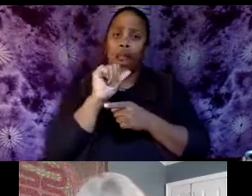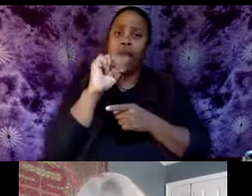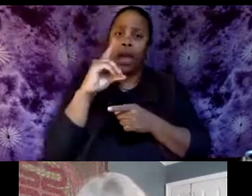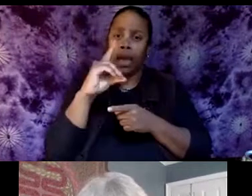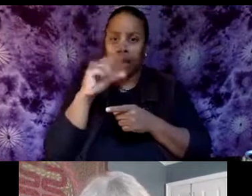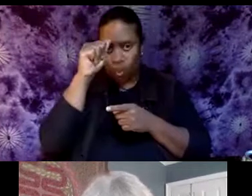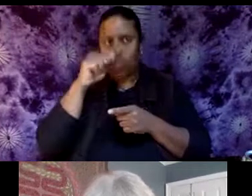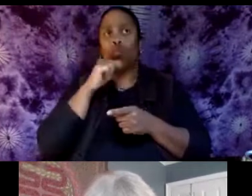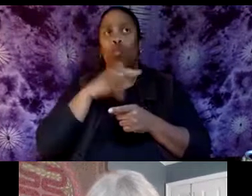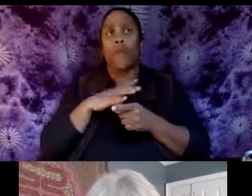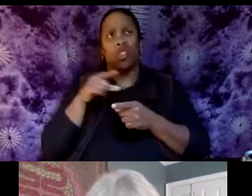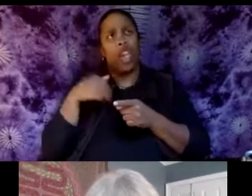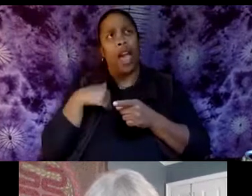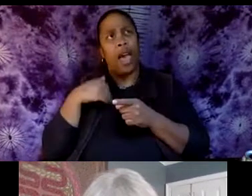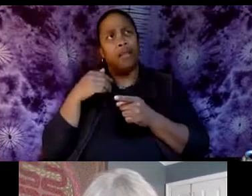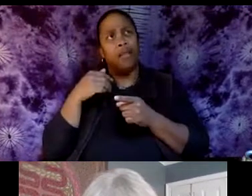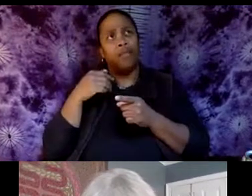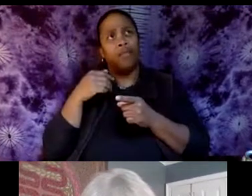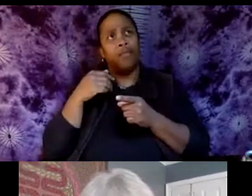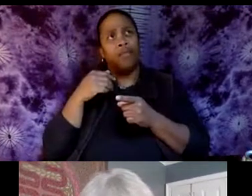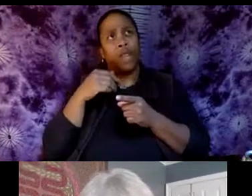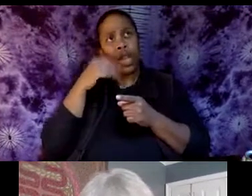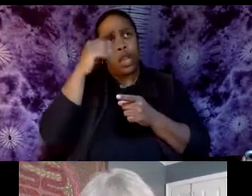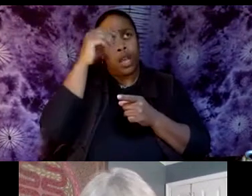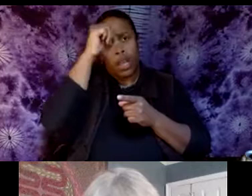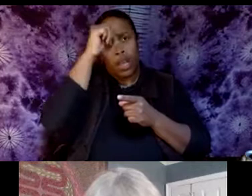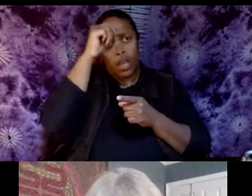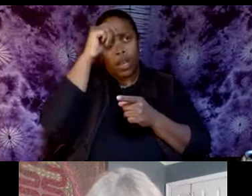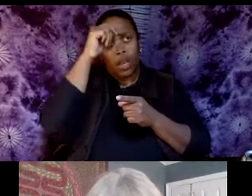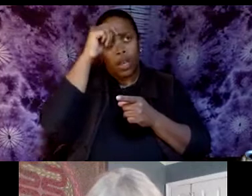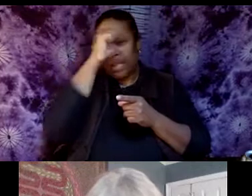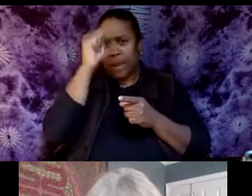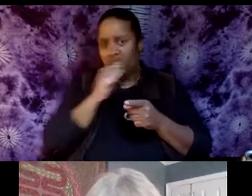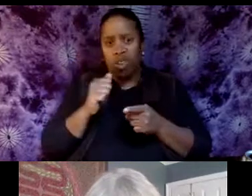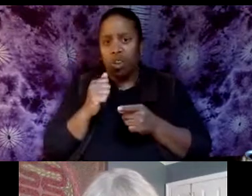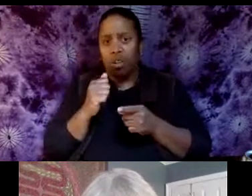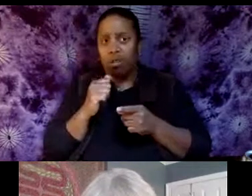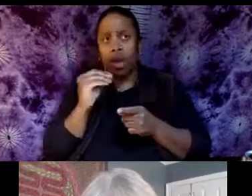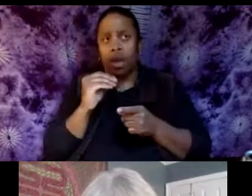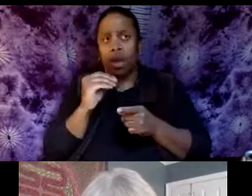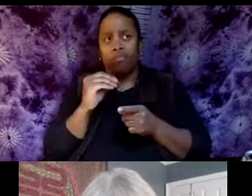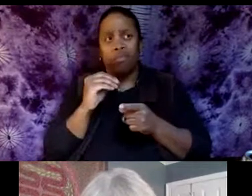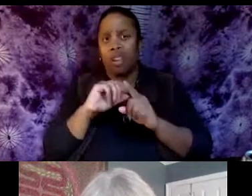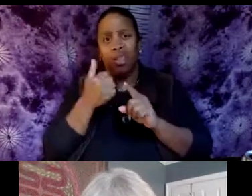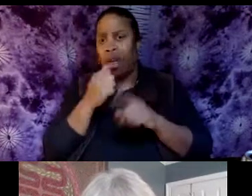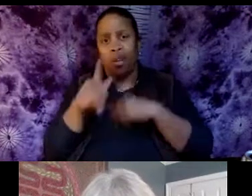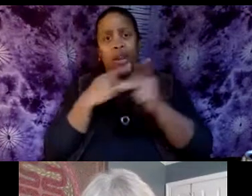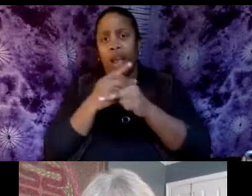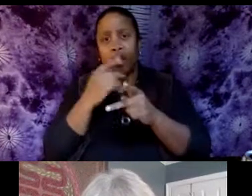she had dementia and I believe Pick's disease, which is another form of sort of psychosis and narcissism, constantly harassing me. And it